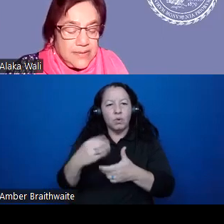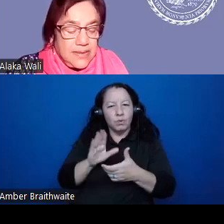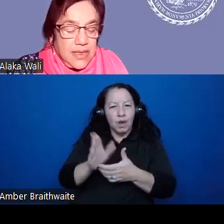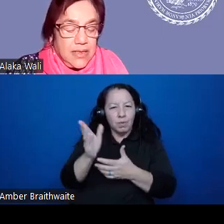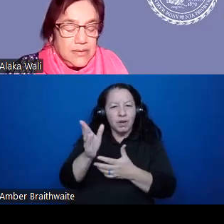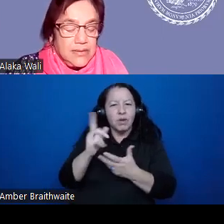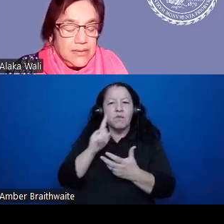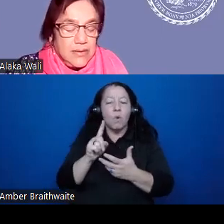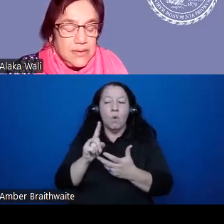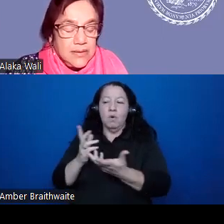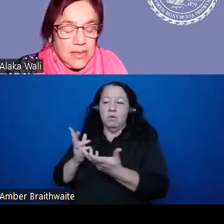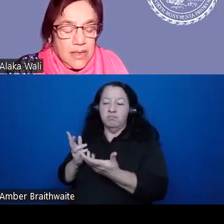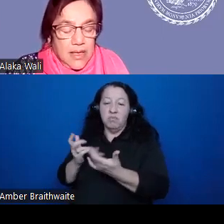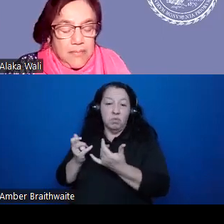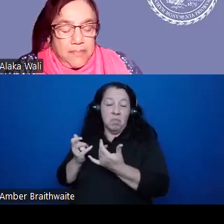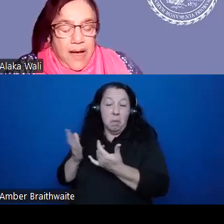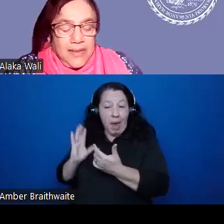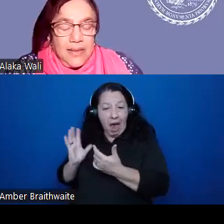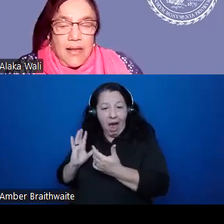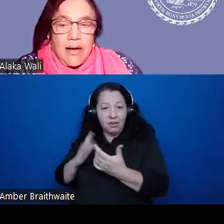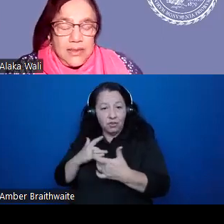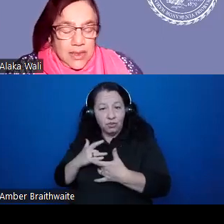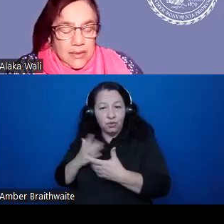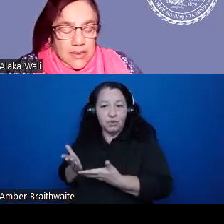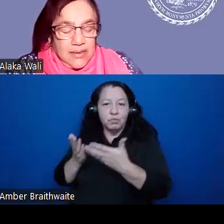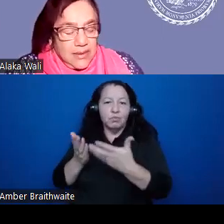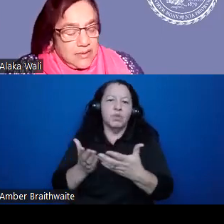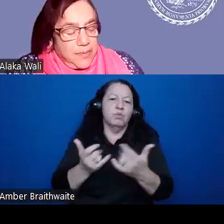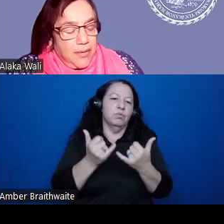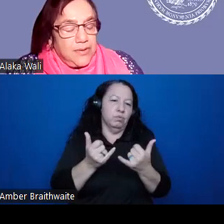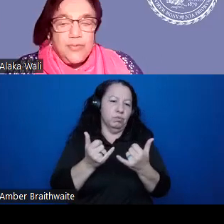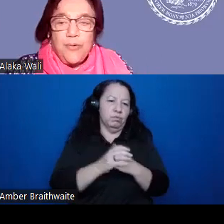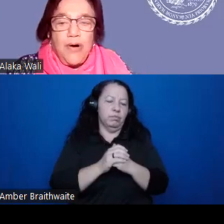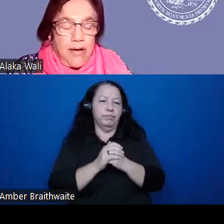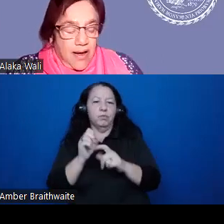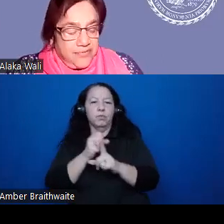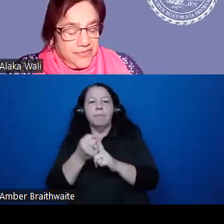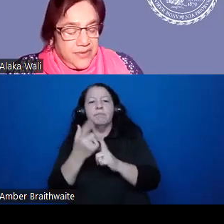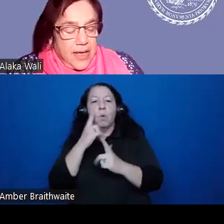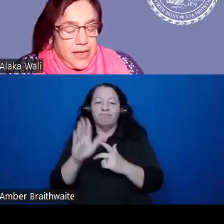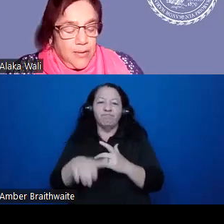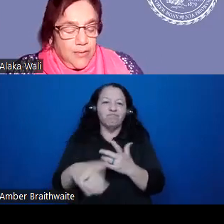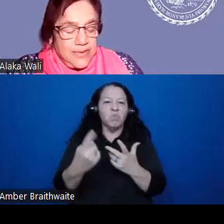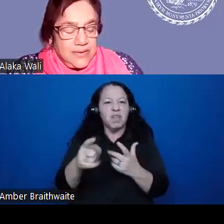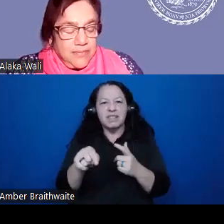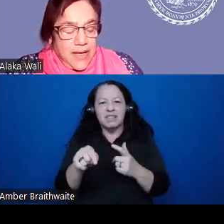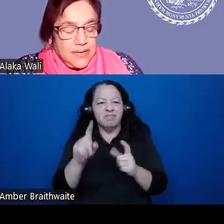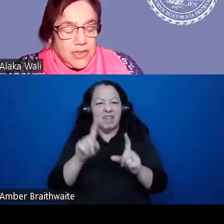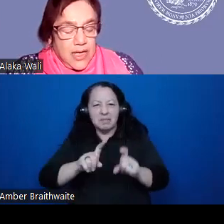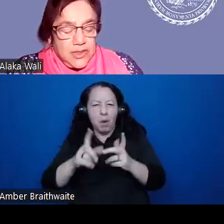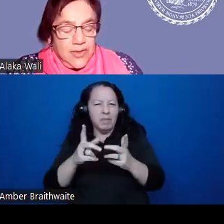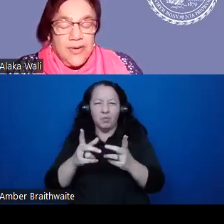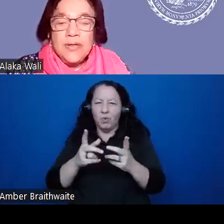their present-day concerns. But by and large, these experiments were one-off, and no